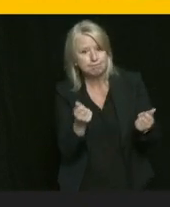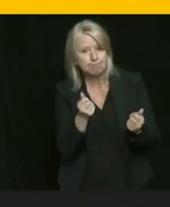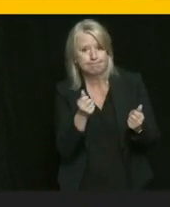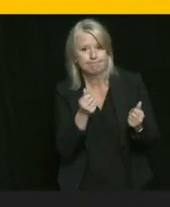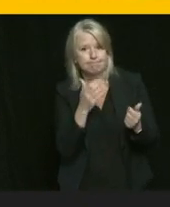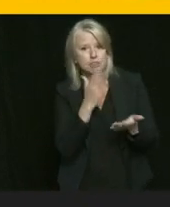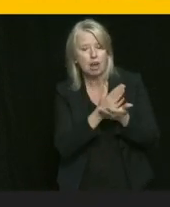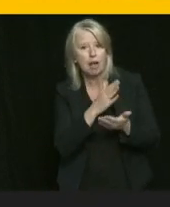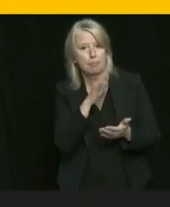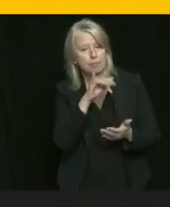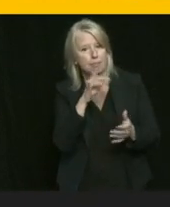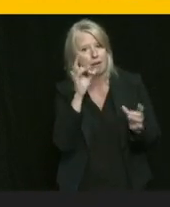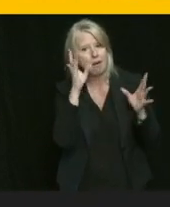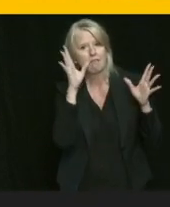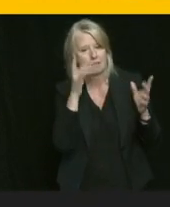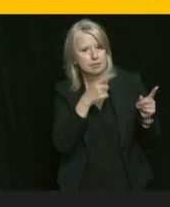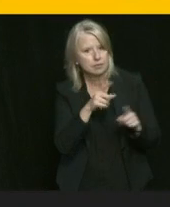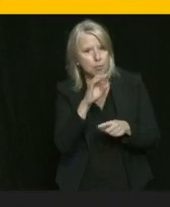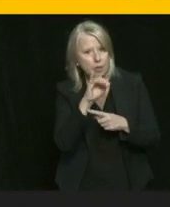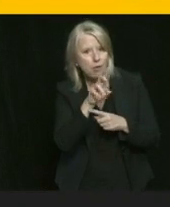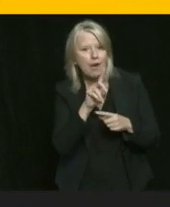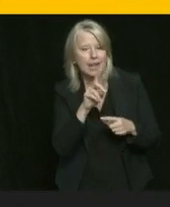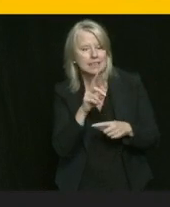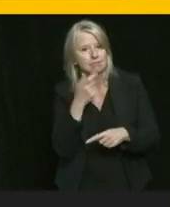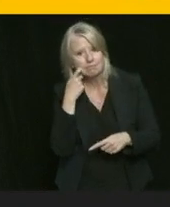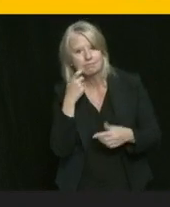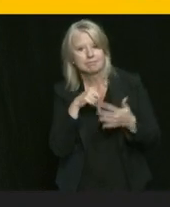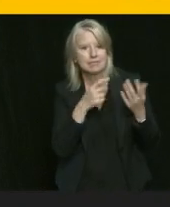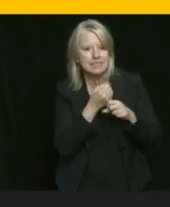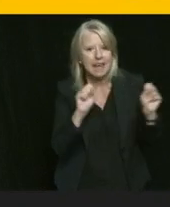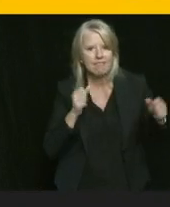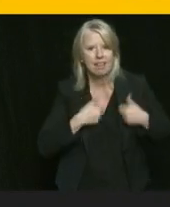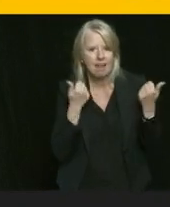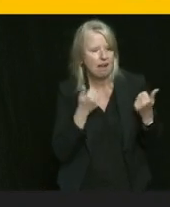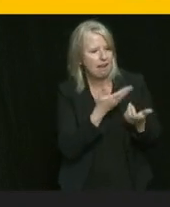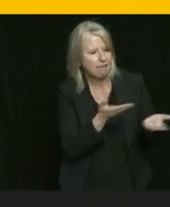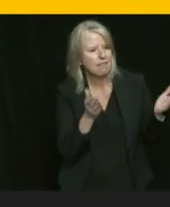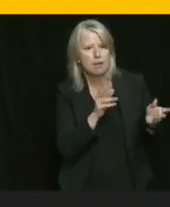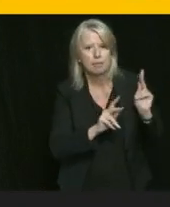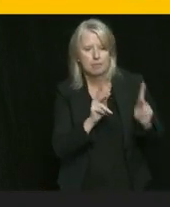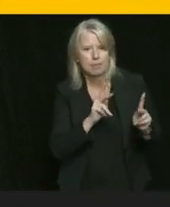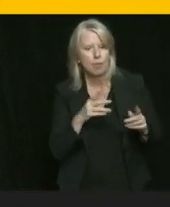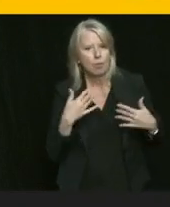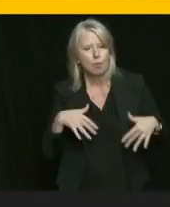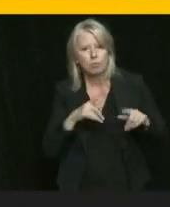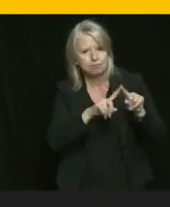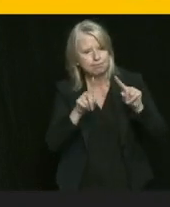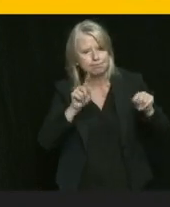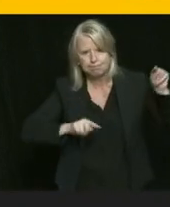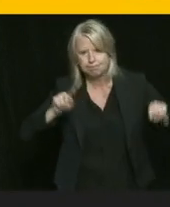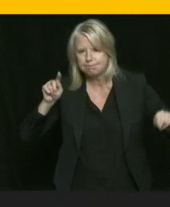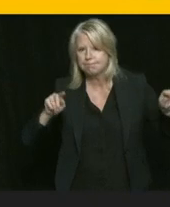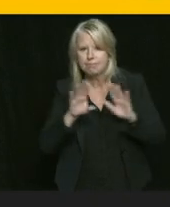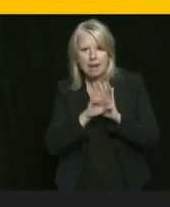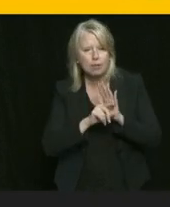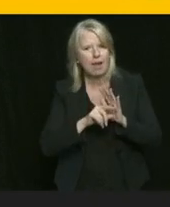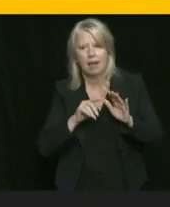stopping the opioid epidemic and saving lives of far too many people from all backgrounds in all corners of the country who